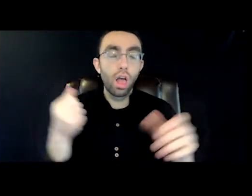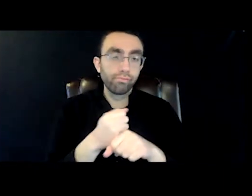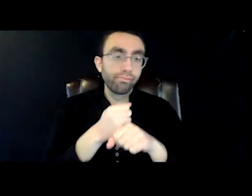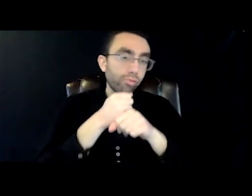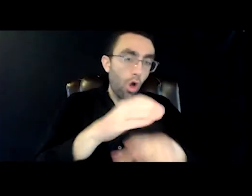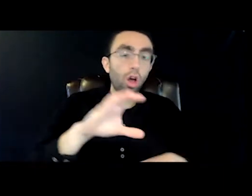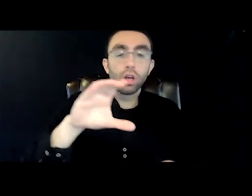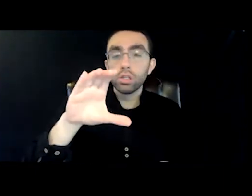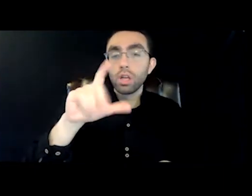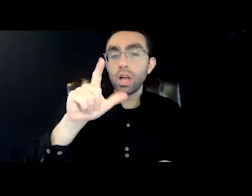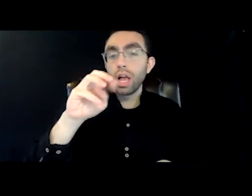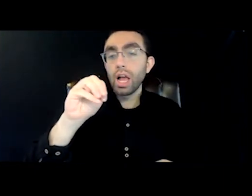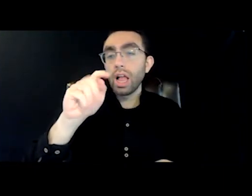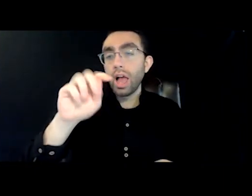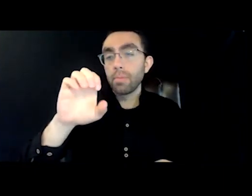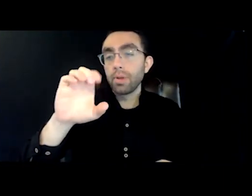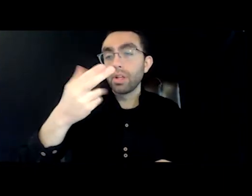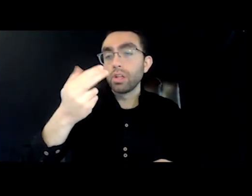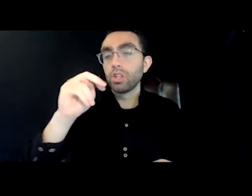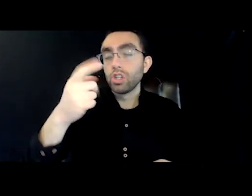that,